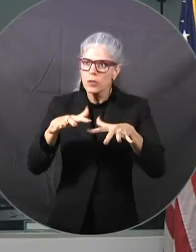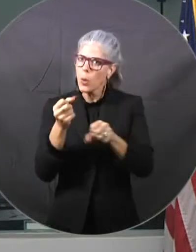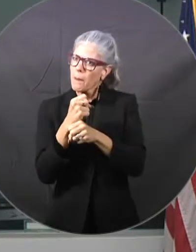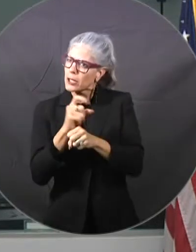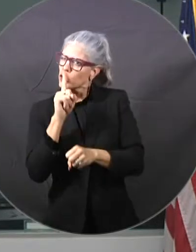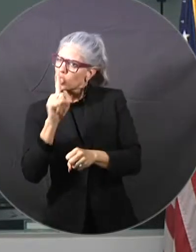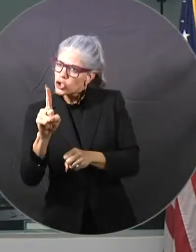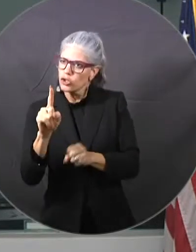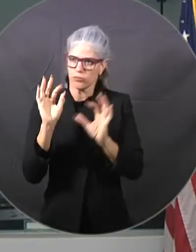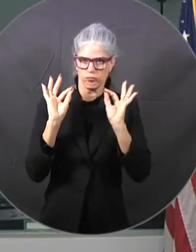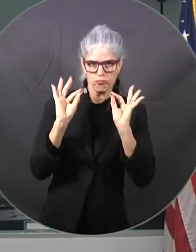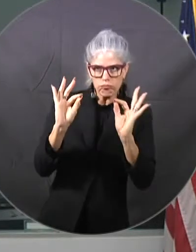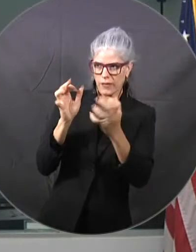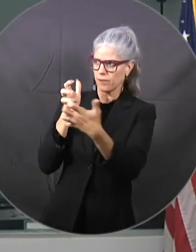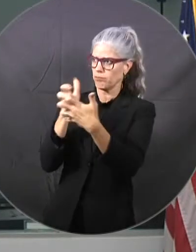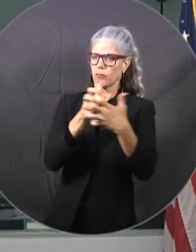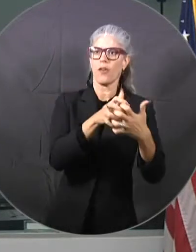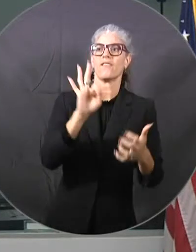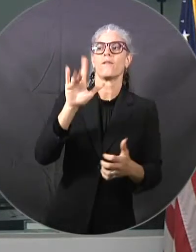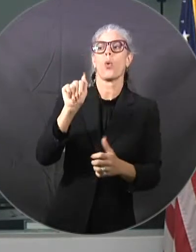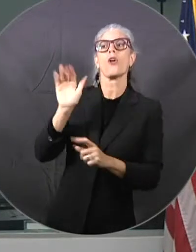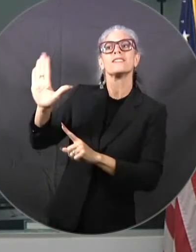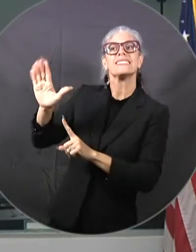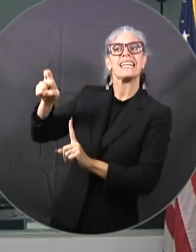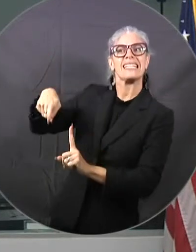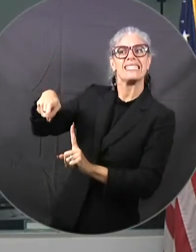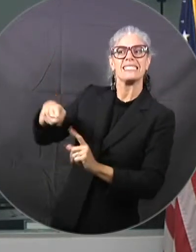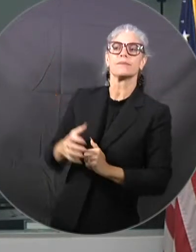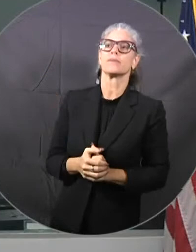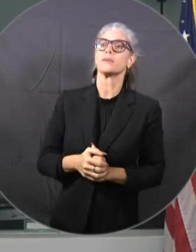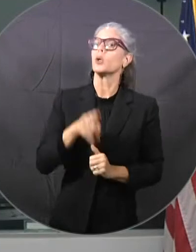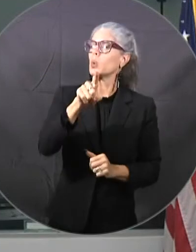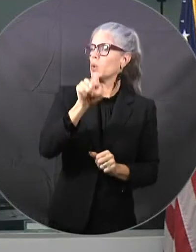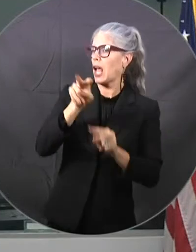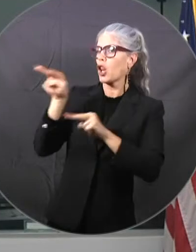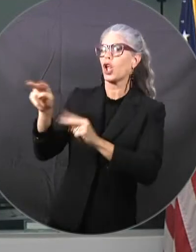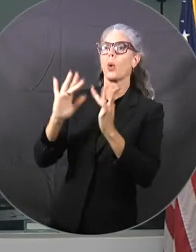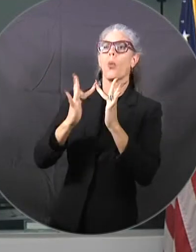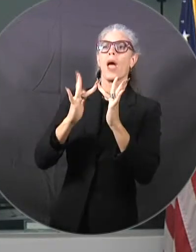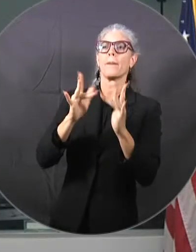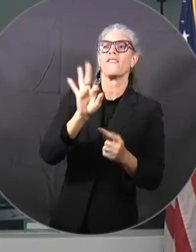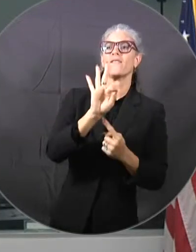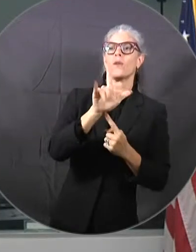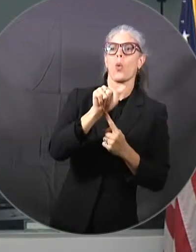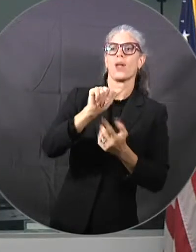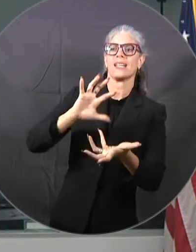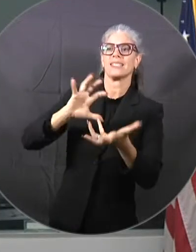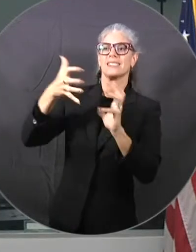needs. You can visit us at floridadisaster.org for updates. That will be